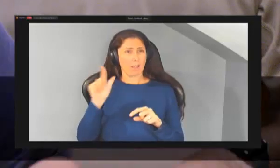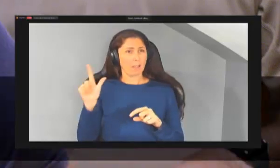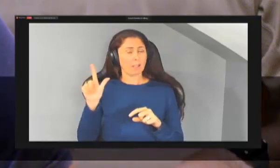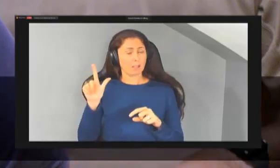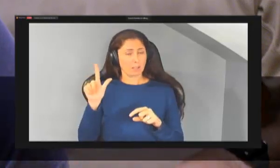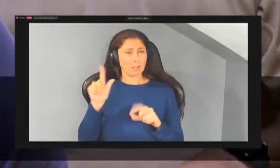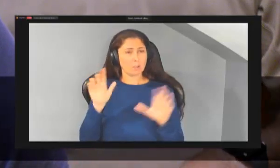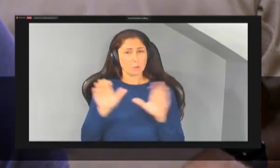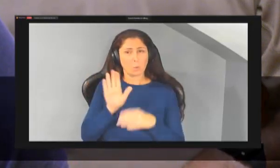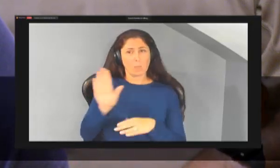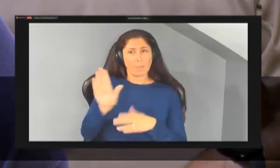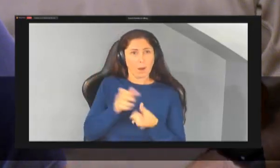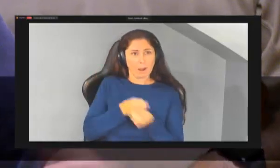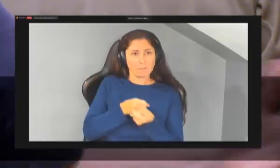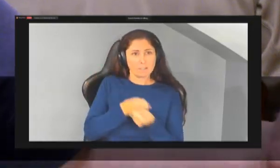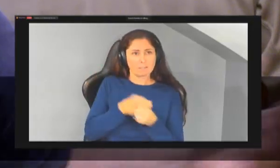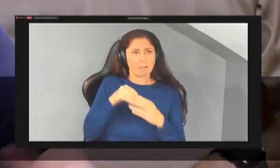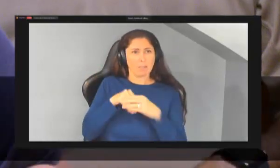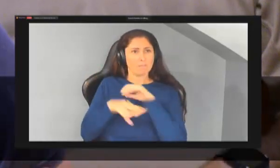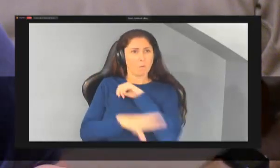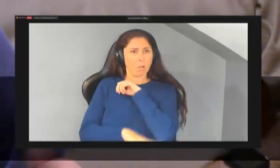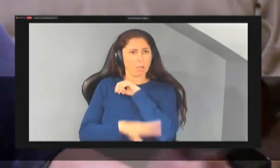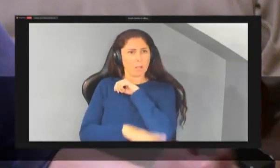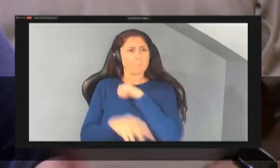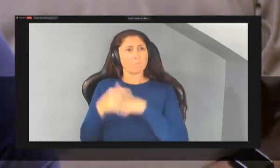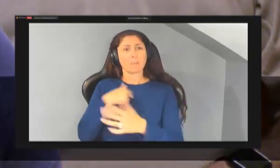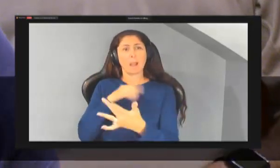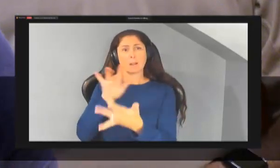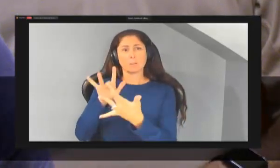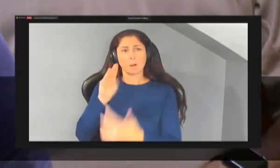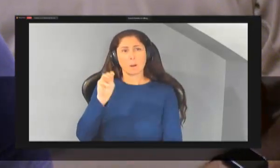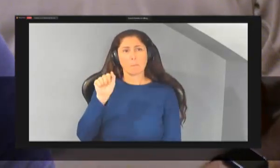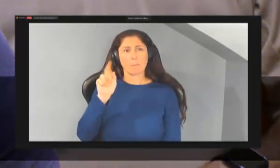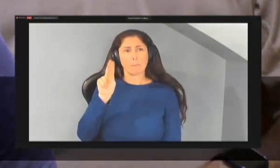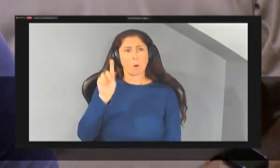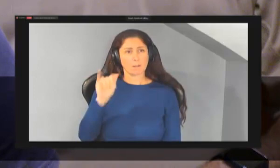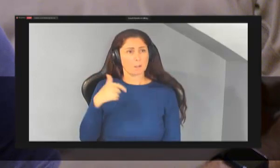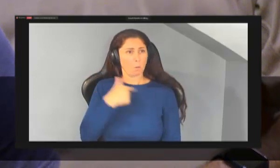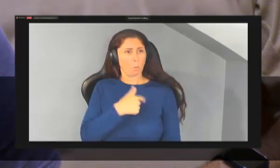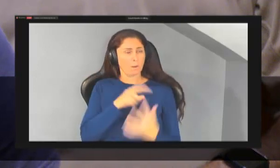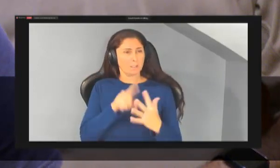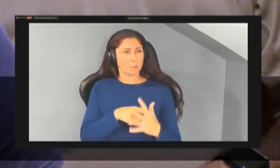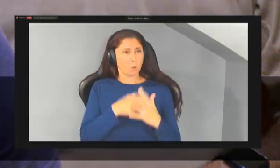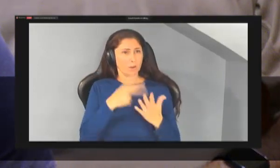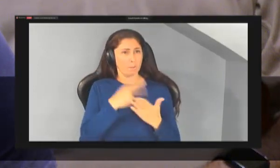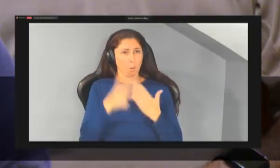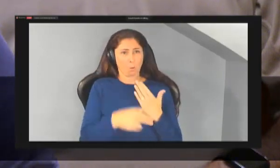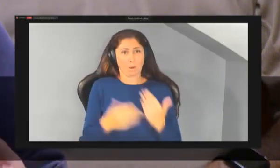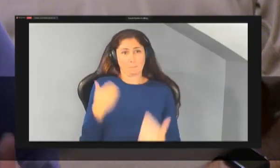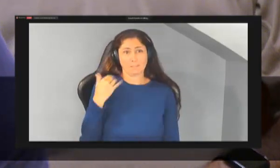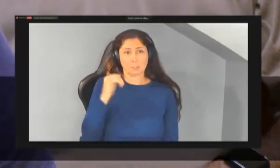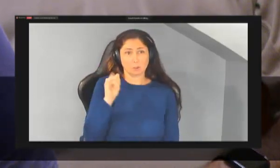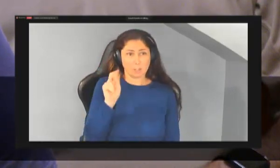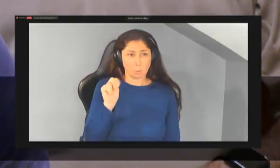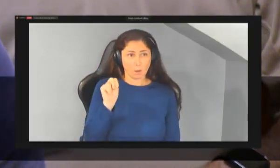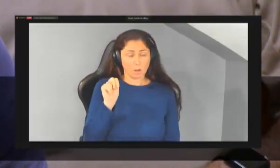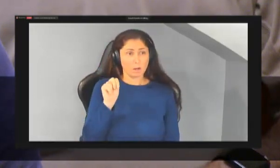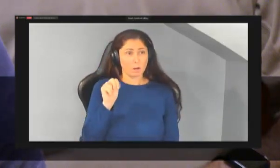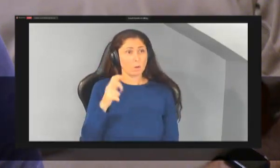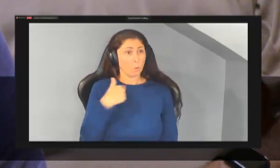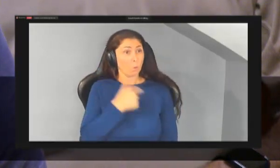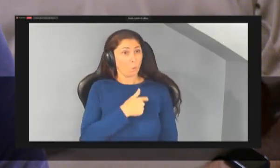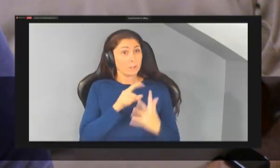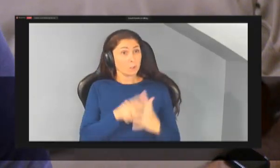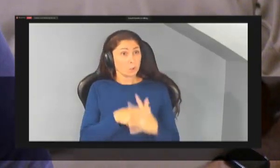their advocacy in the fall, and I reached out to Marty, and then we started this program just in January. Okay. And we started this because